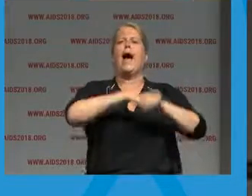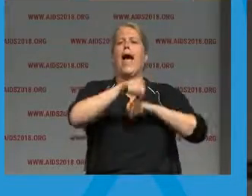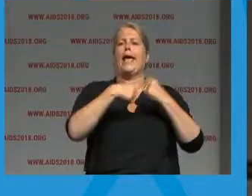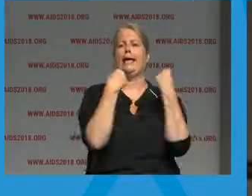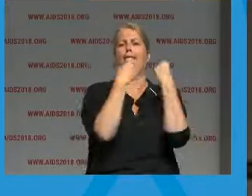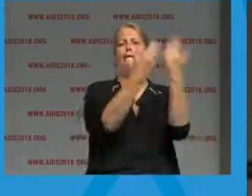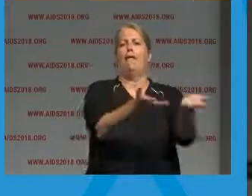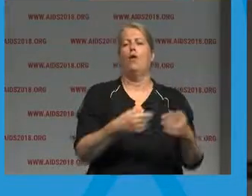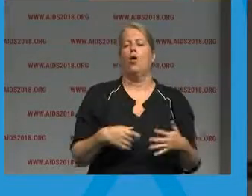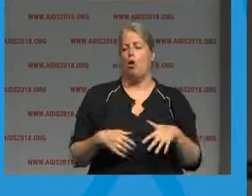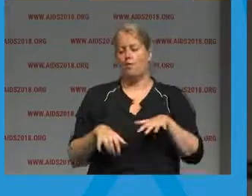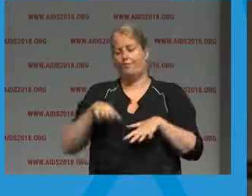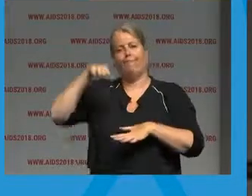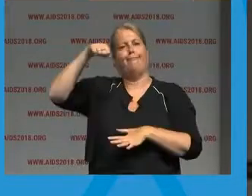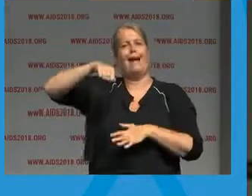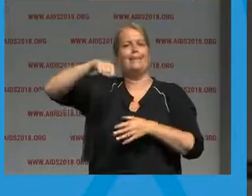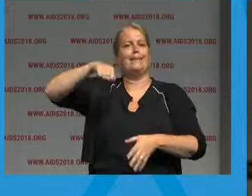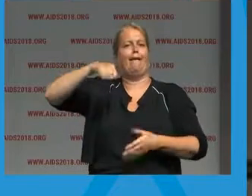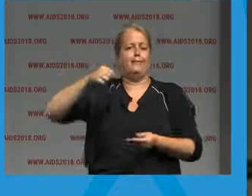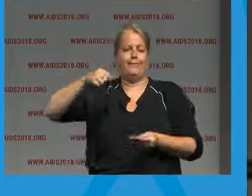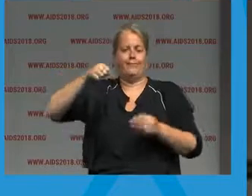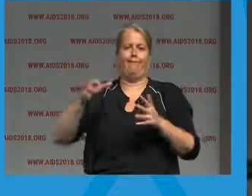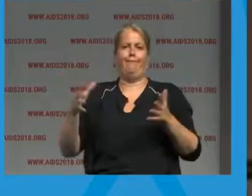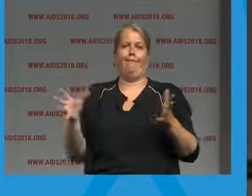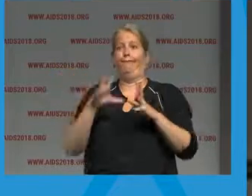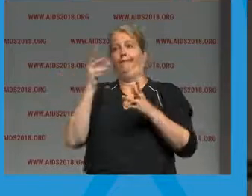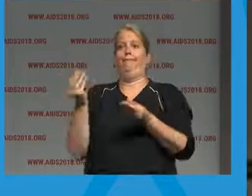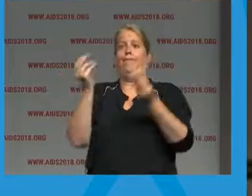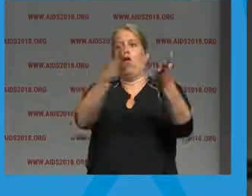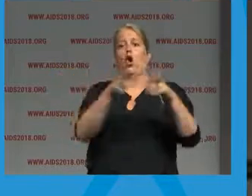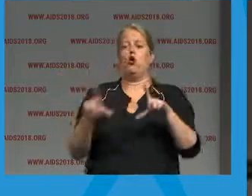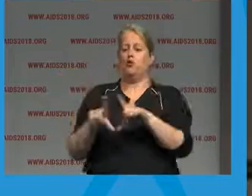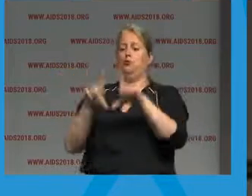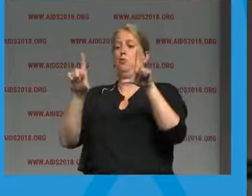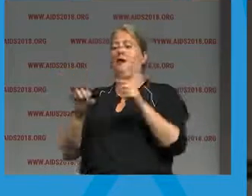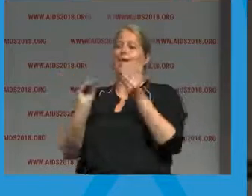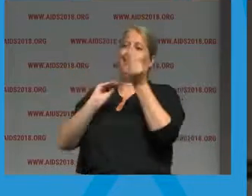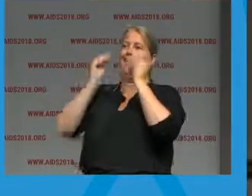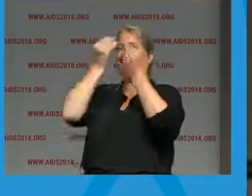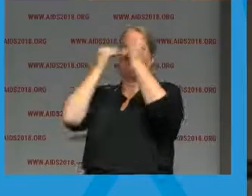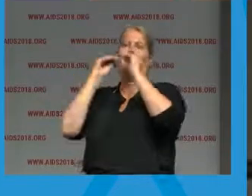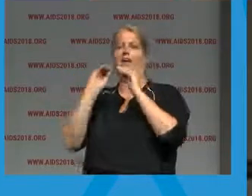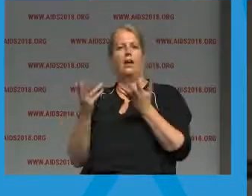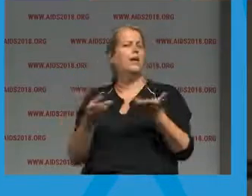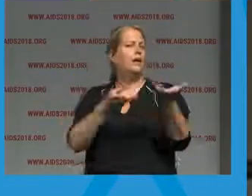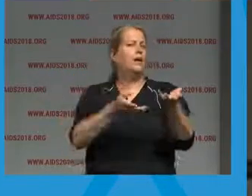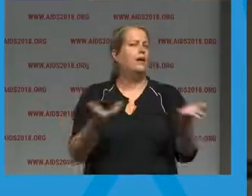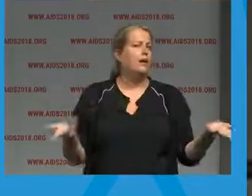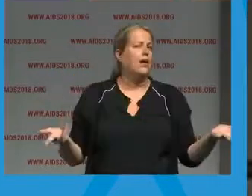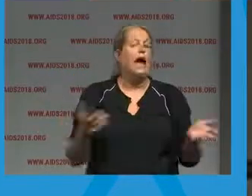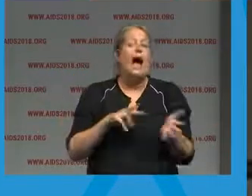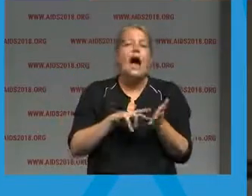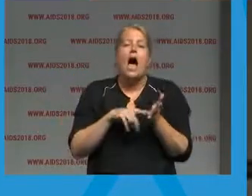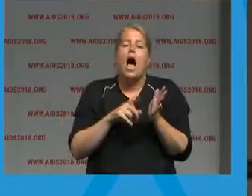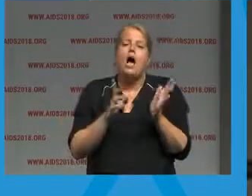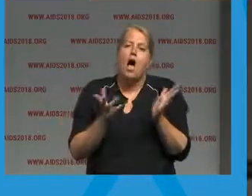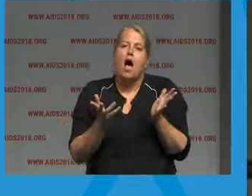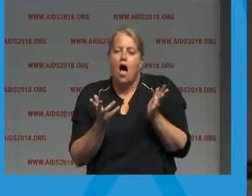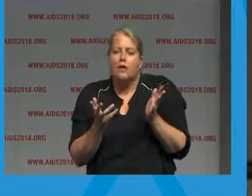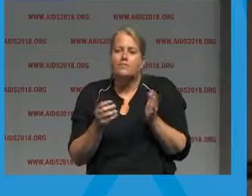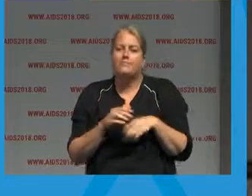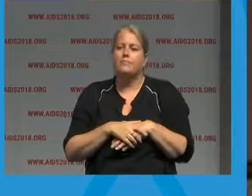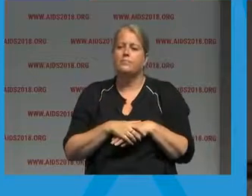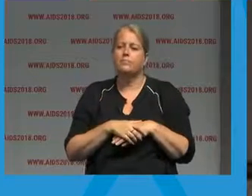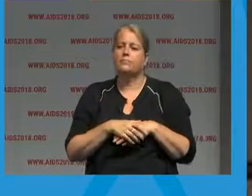or a basket, or a coupon for the beauty salon. I mean, it doesn't seem unreasonable